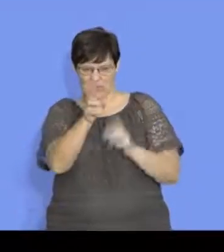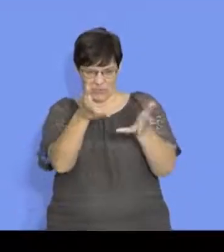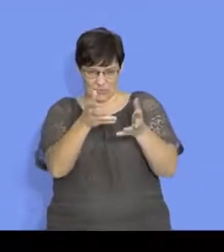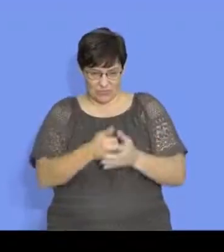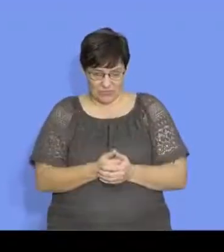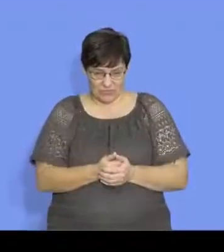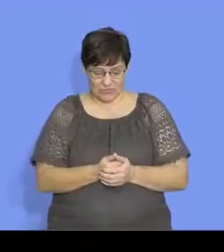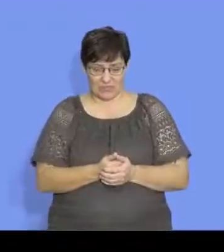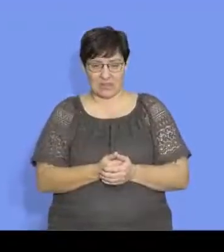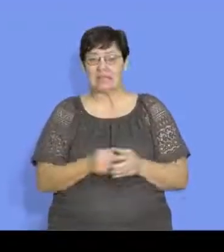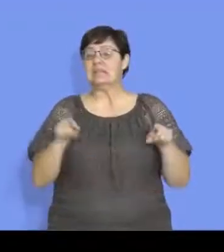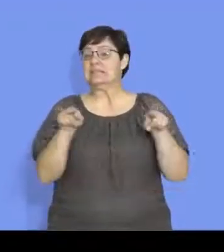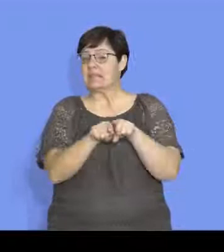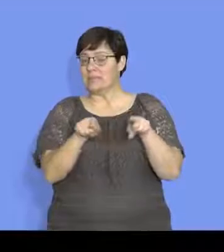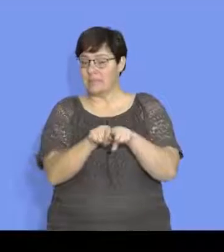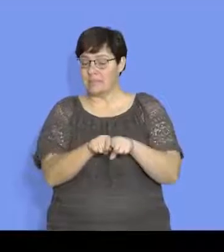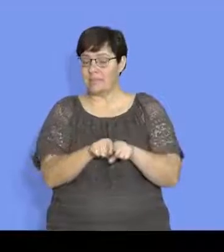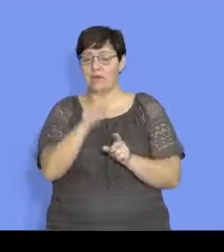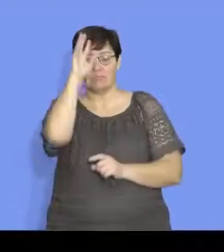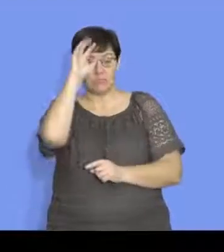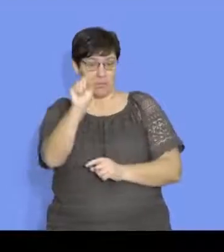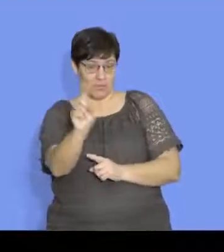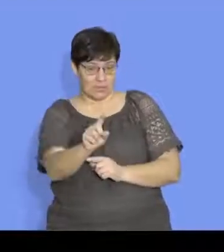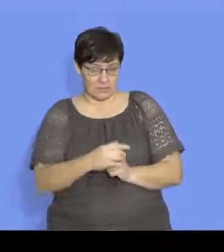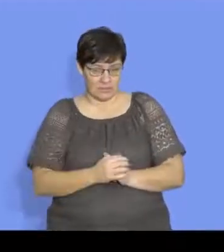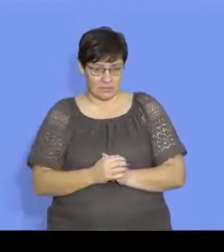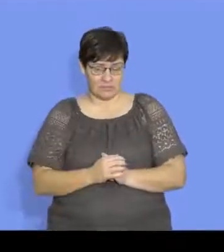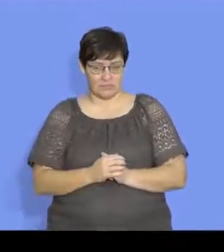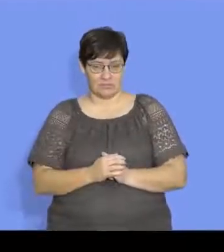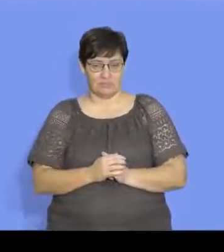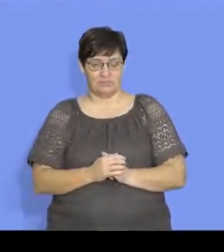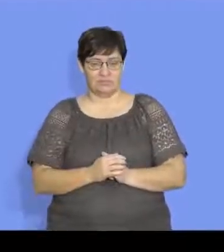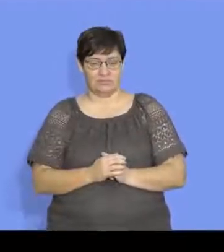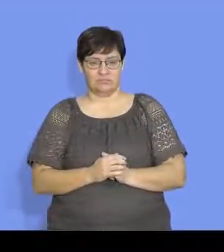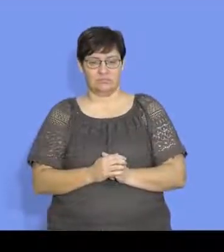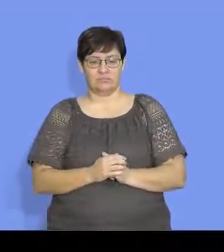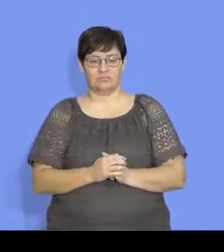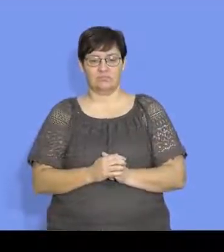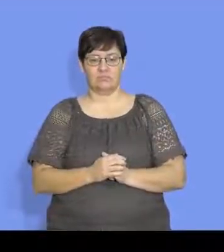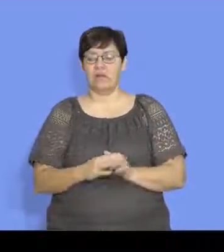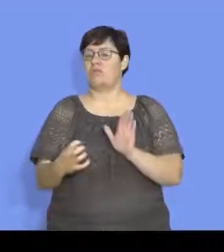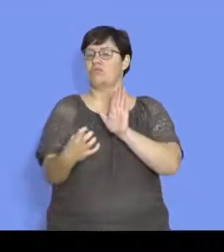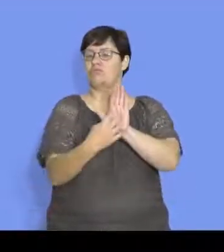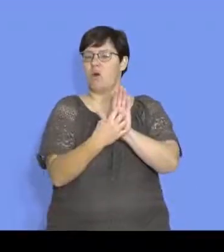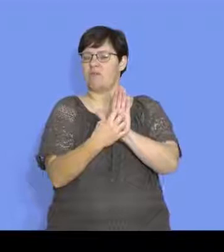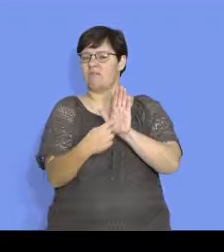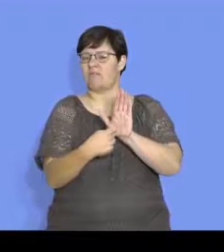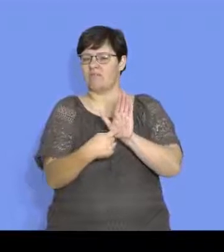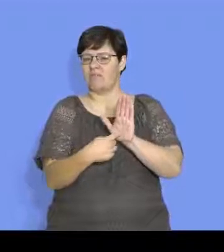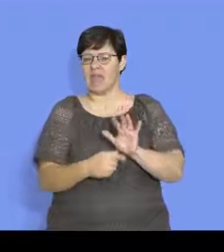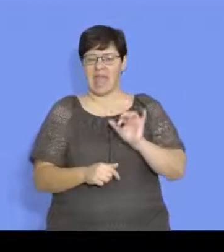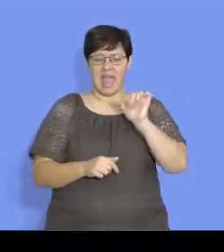We also remember that if you were to draw a graph of A against